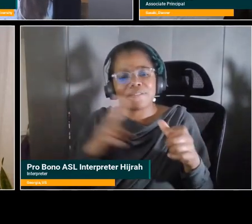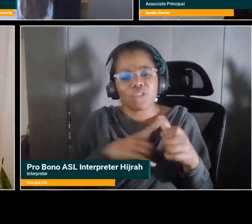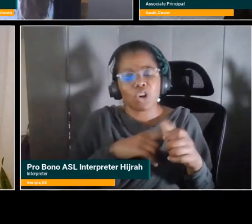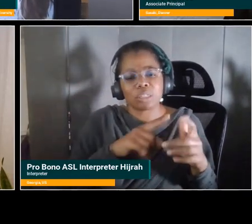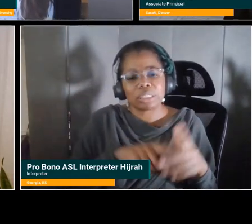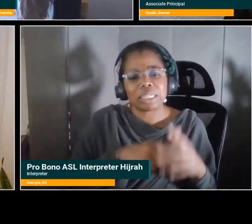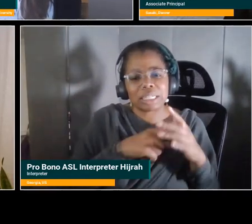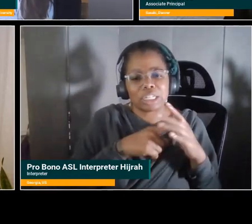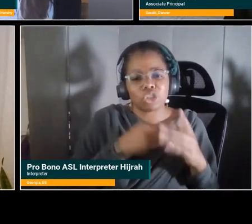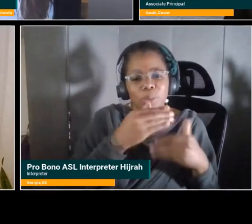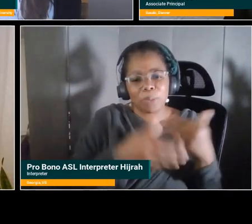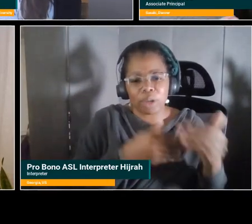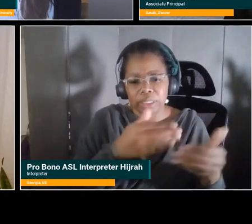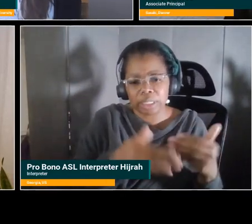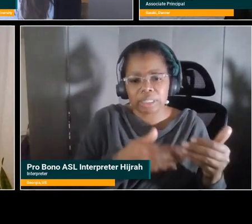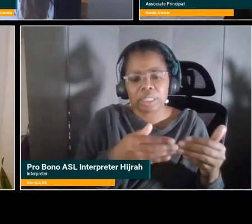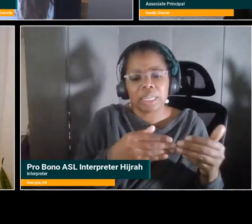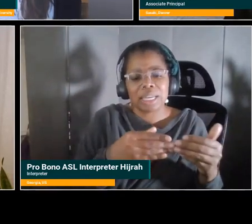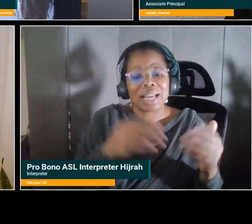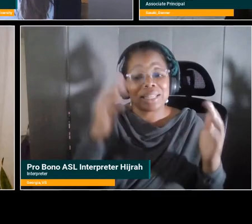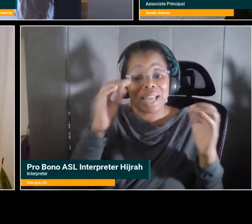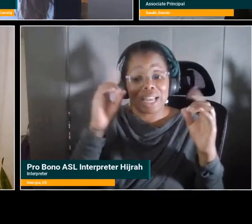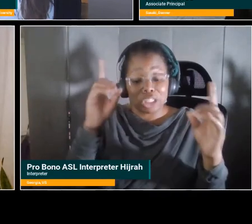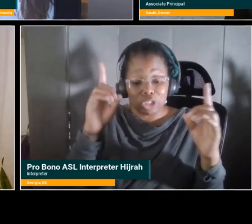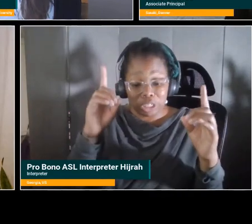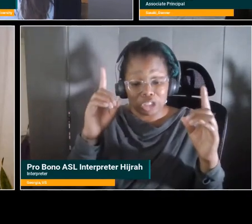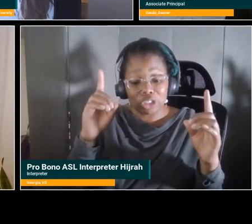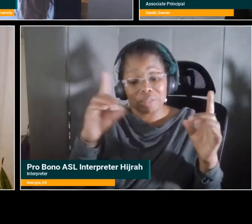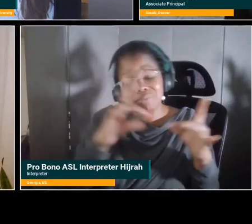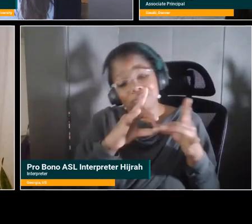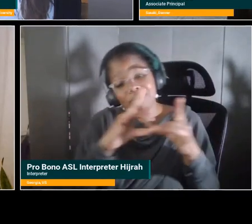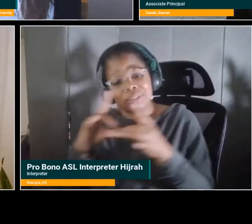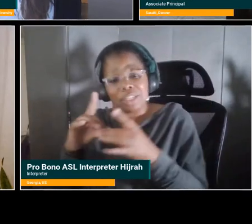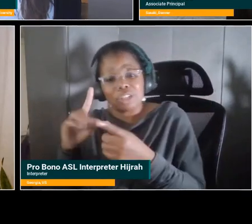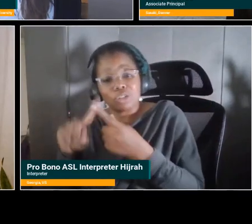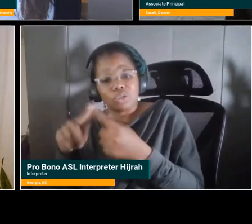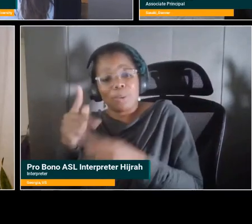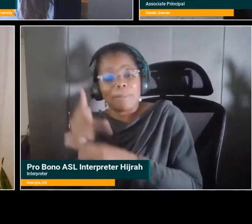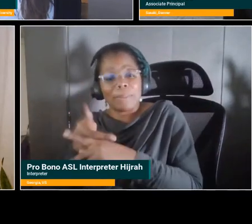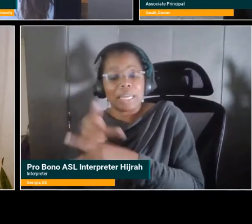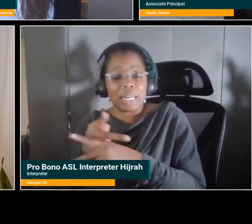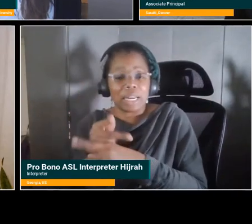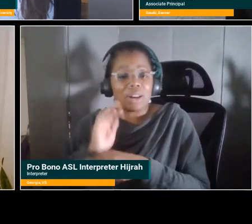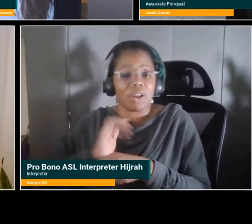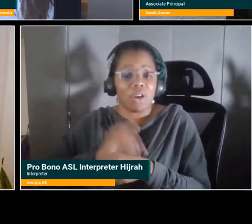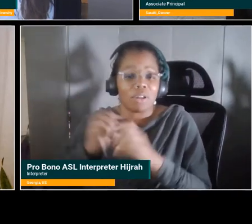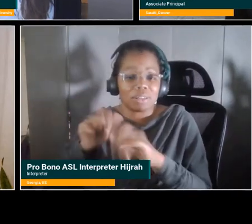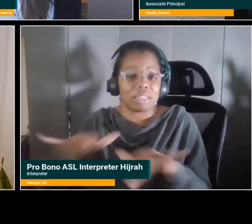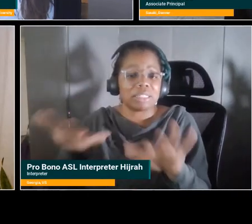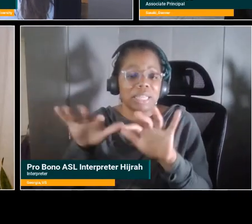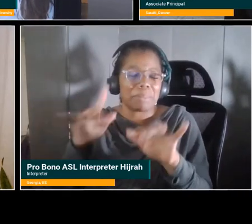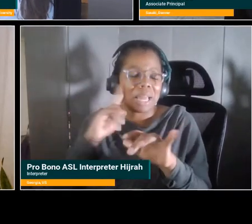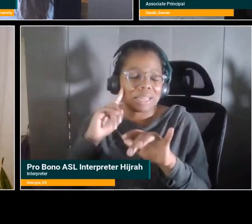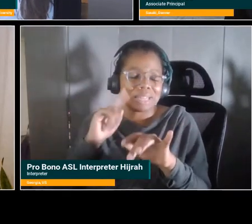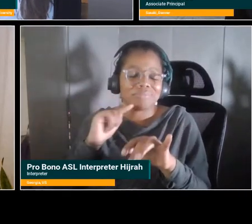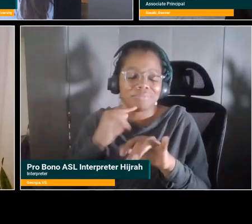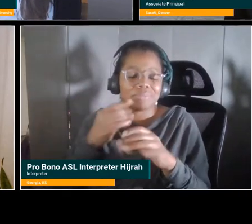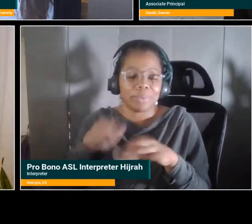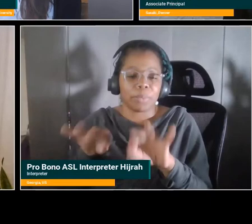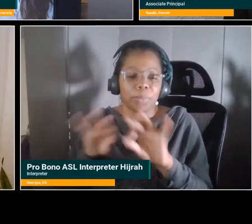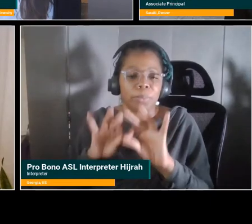initial process of sort of the education to the maintaining our landscapes, I think is so critical.